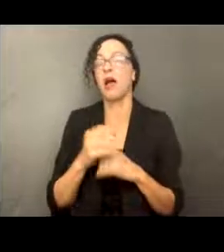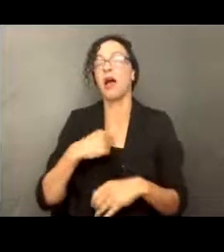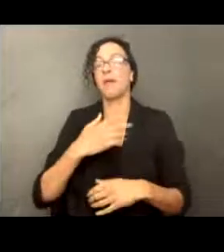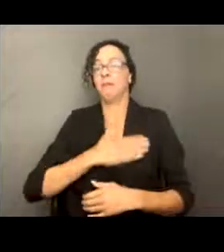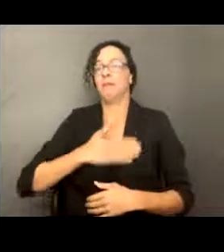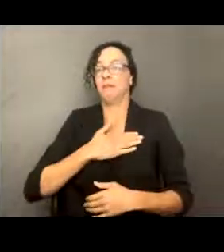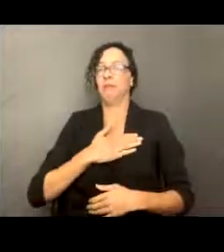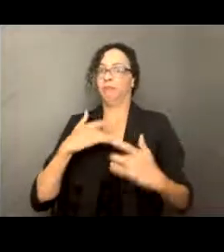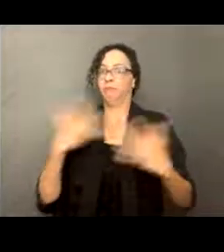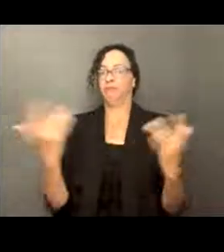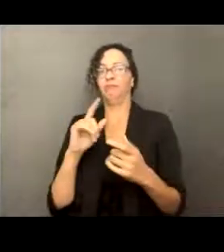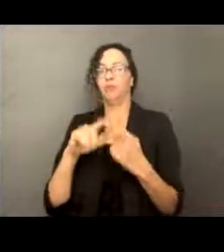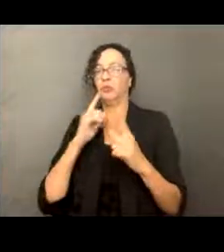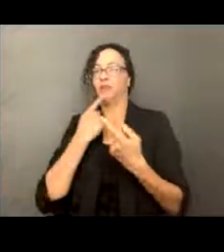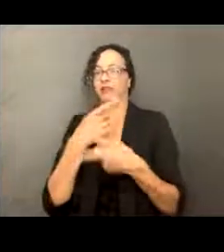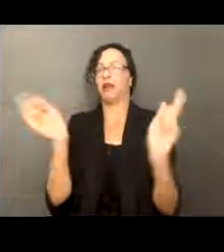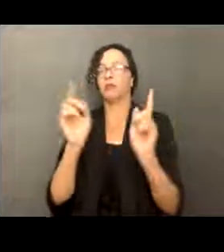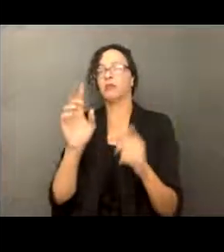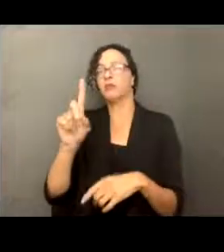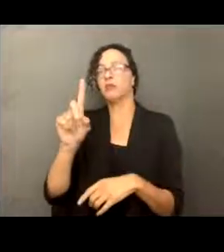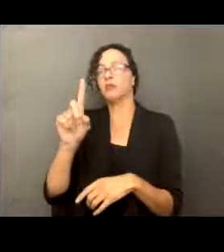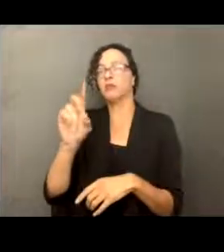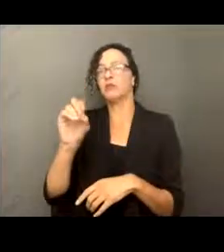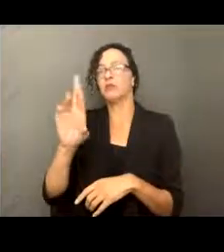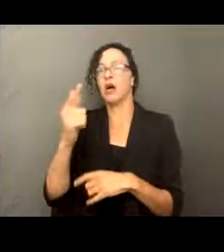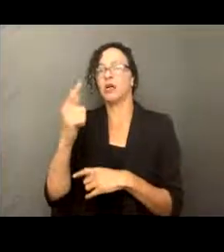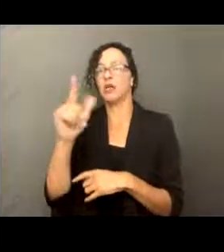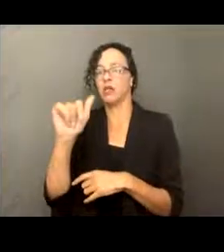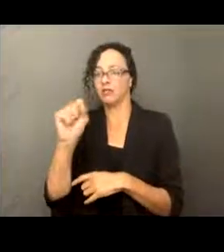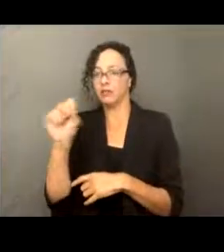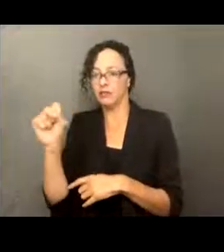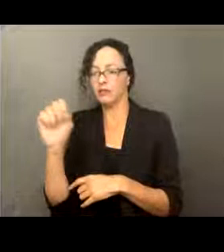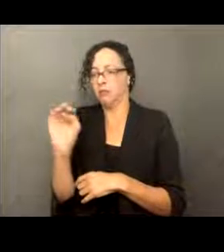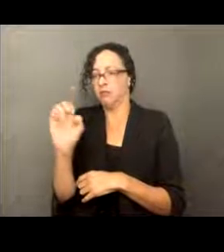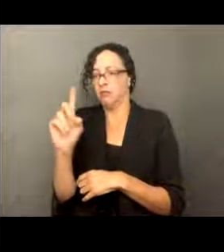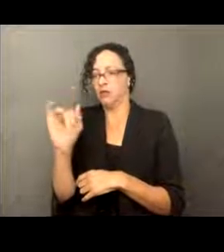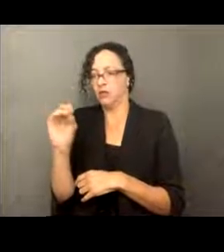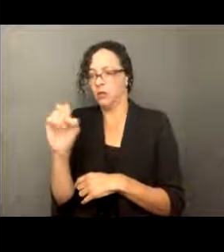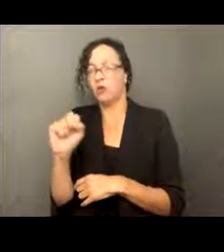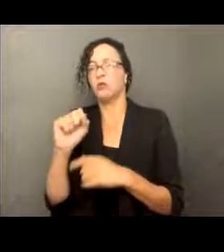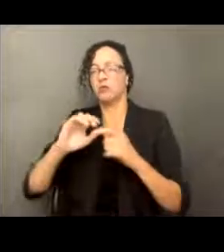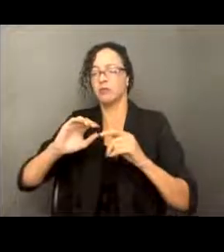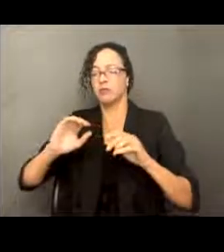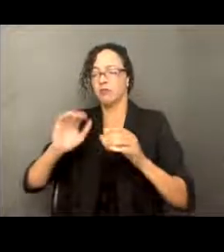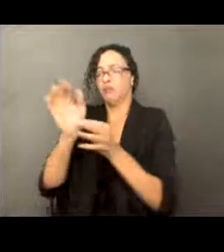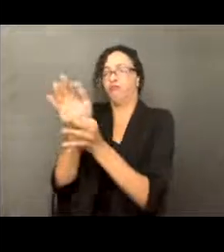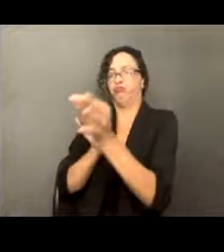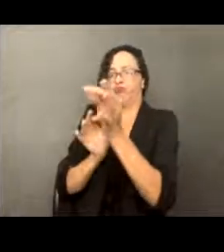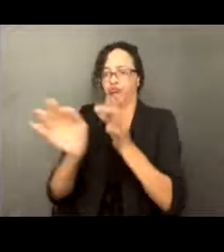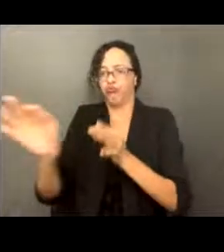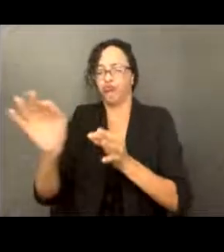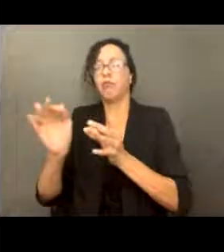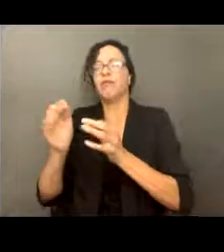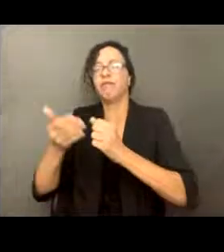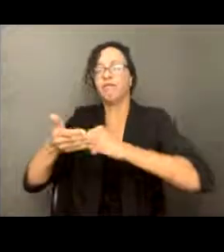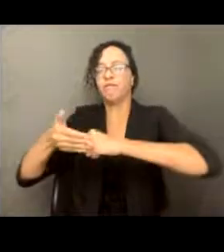has been appointed in an acting capacity to backfill Zilan's position while we look to fill that position